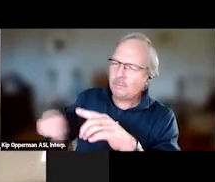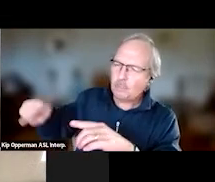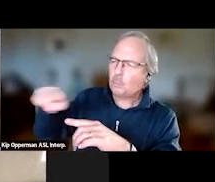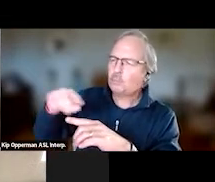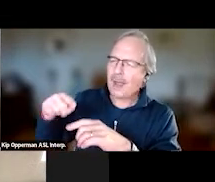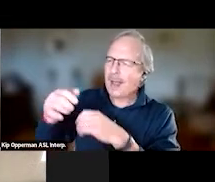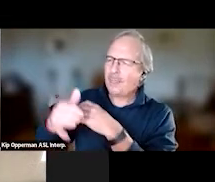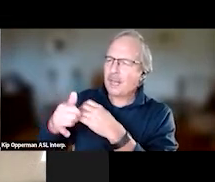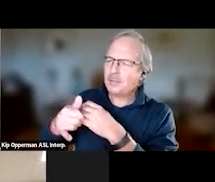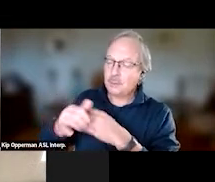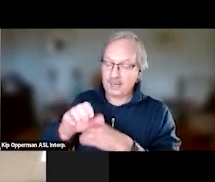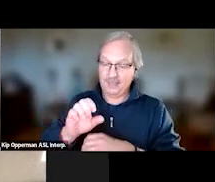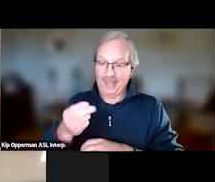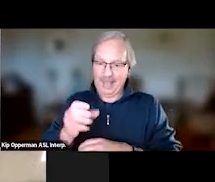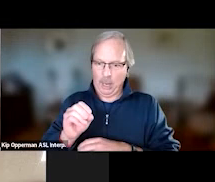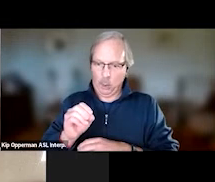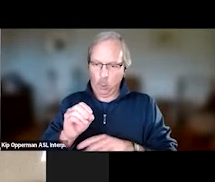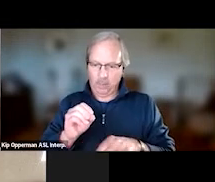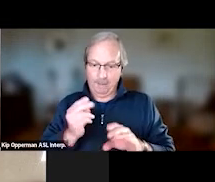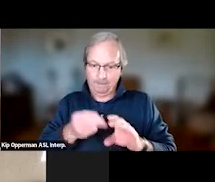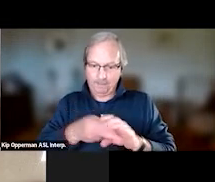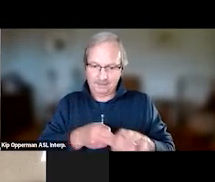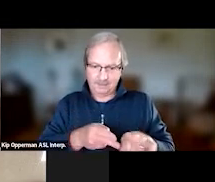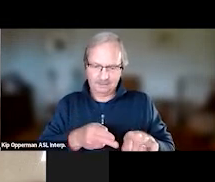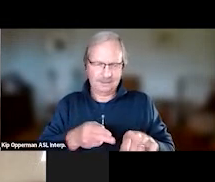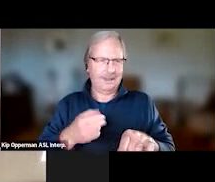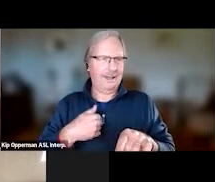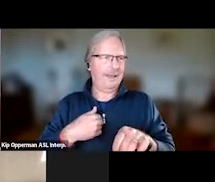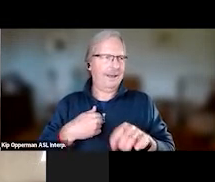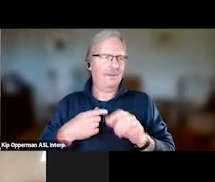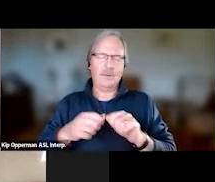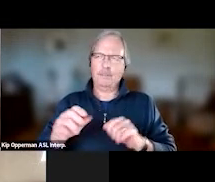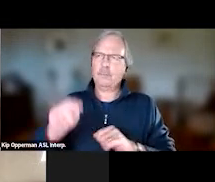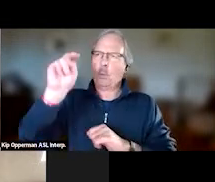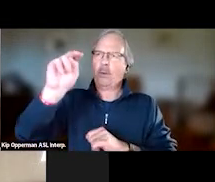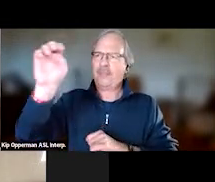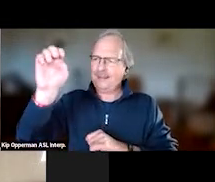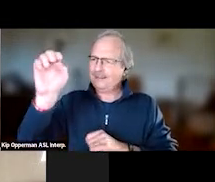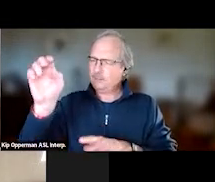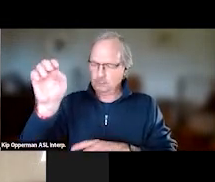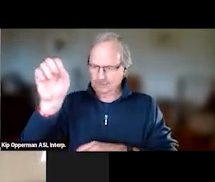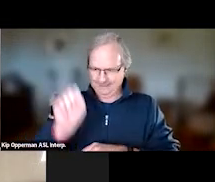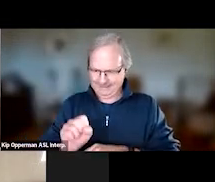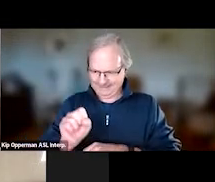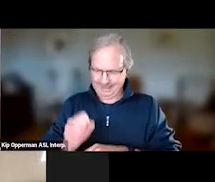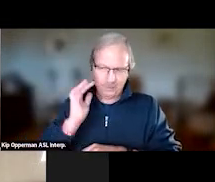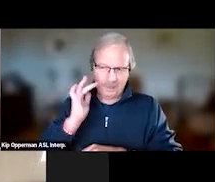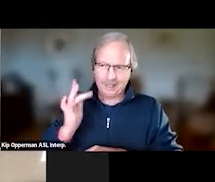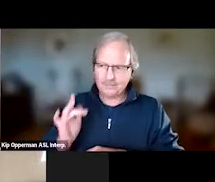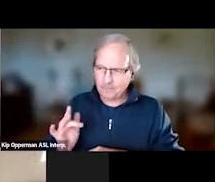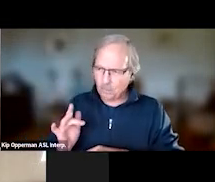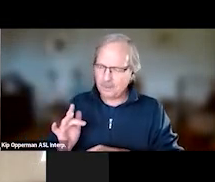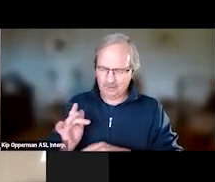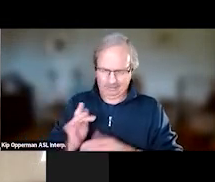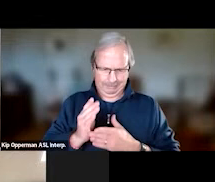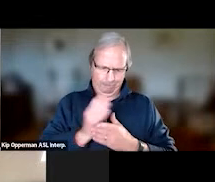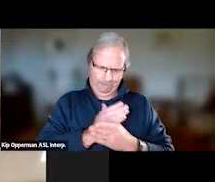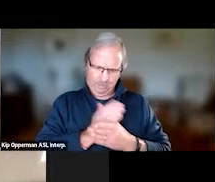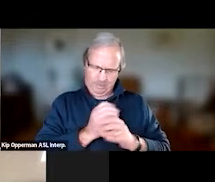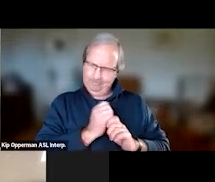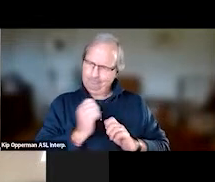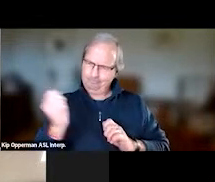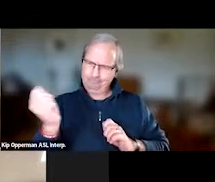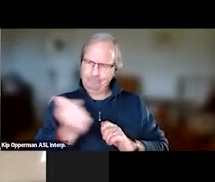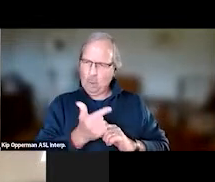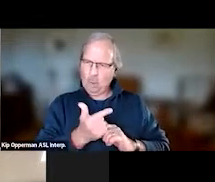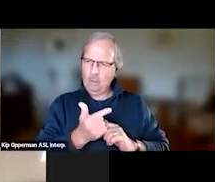I participated in had participants all the way from Northeast to Southern California and everything in between.